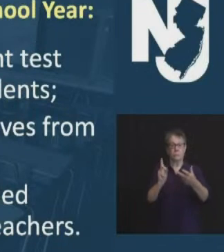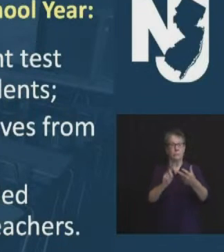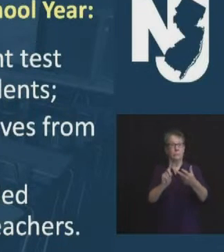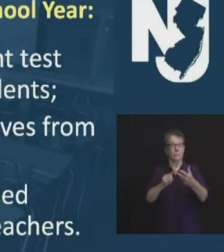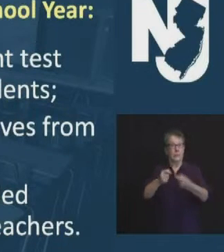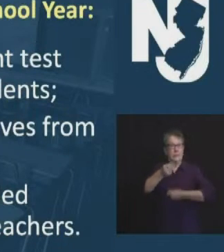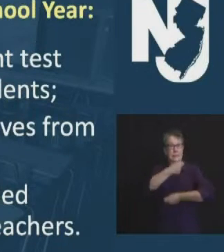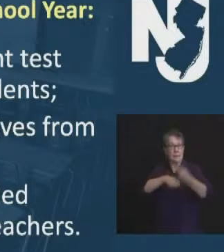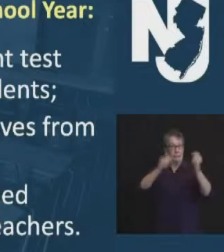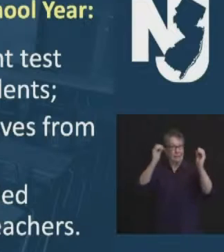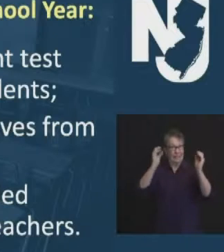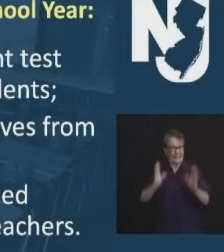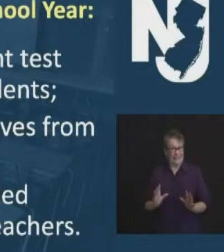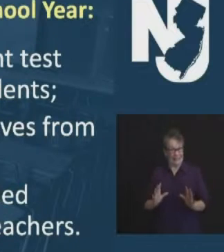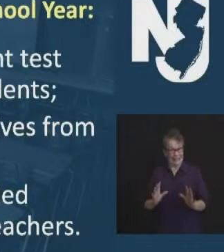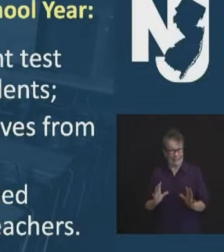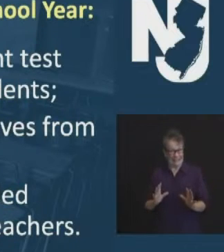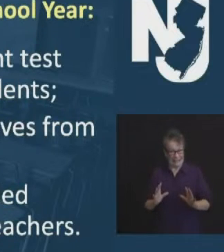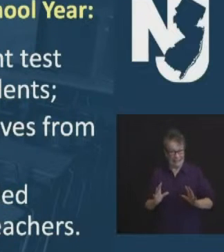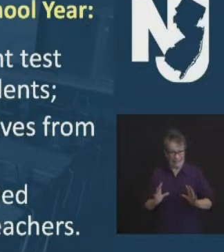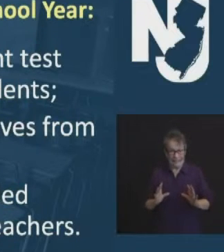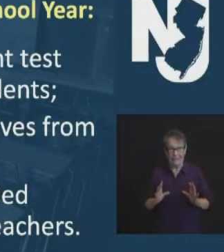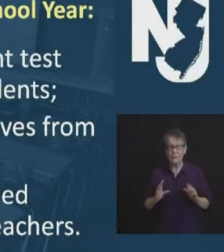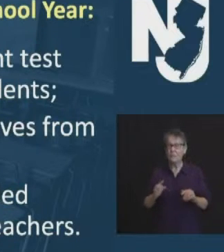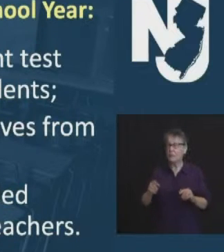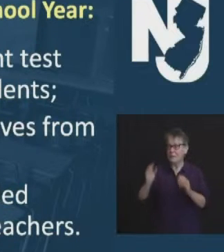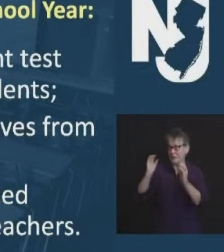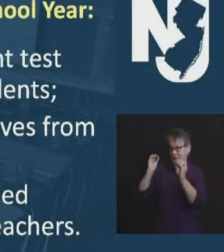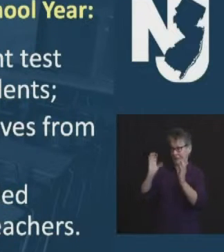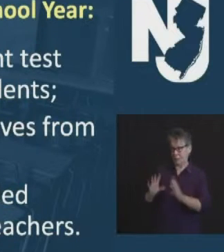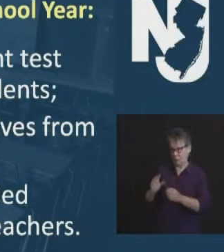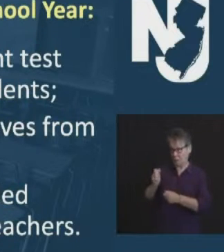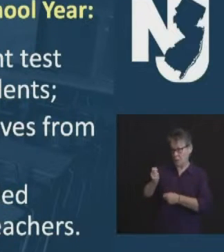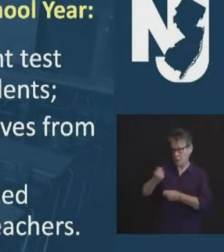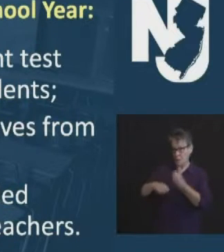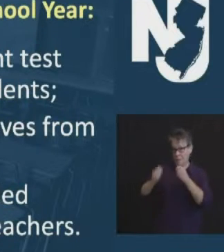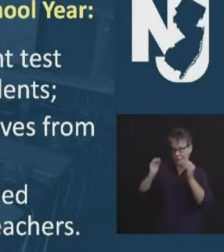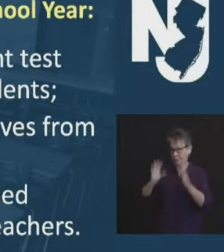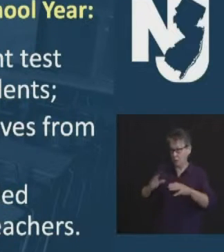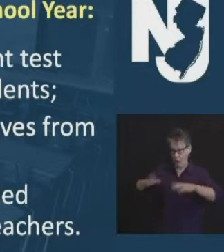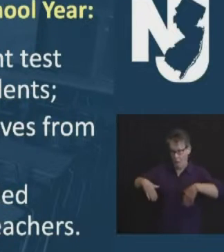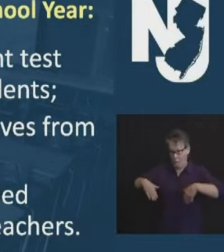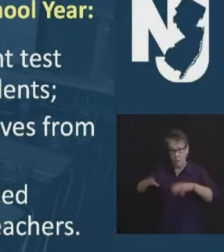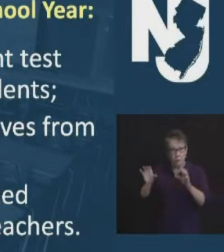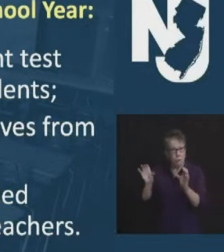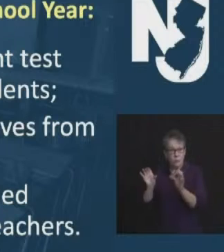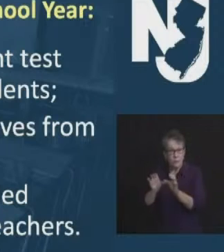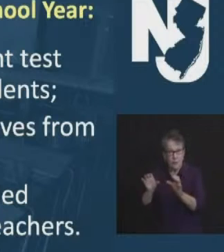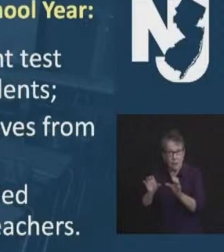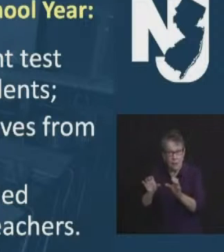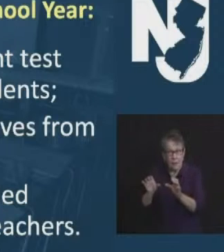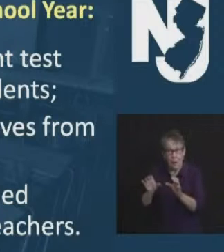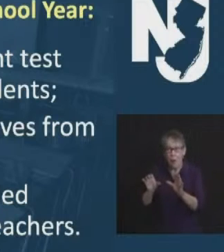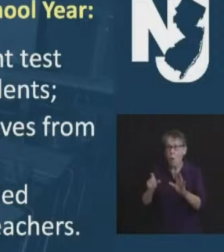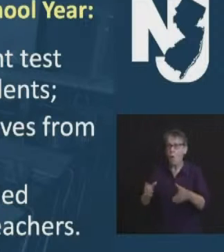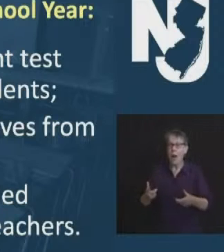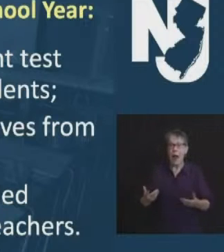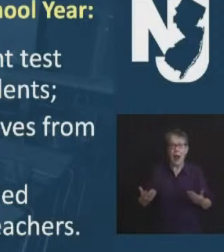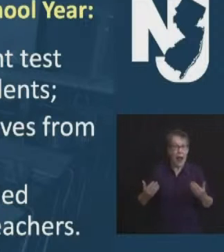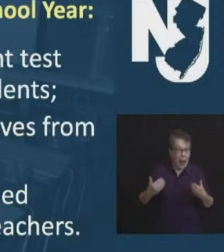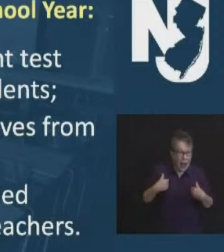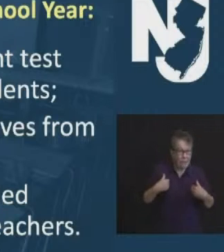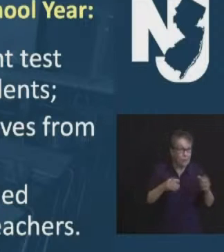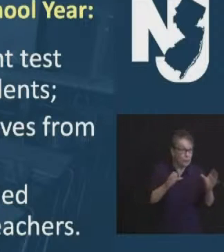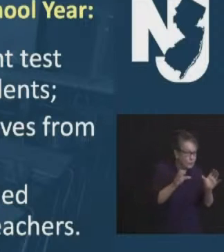process of obtaining their certifications or who will hold their teaching certifications but are employed as substitutes in an